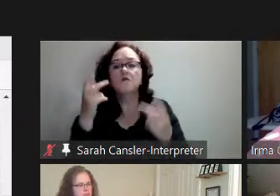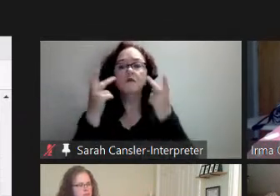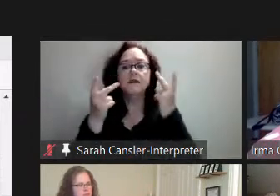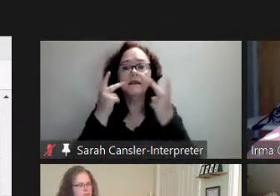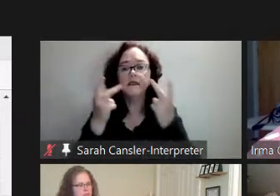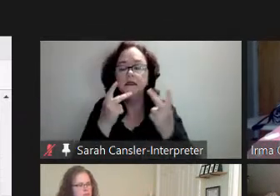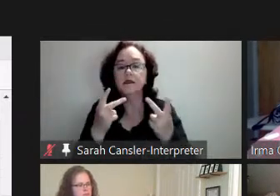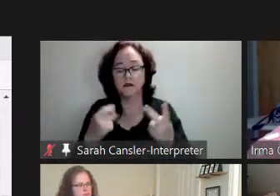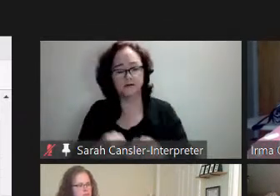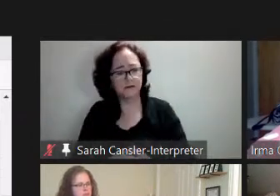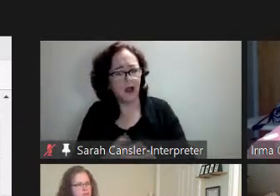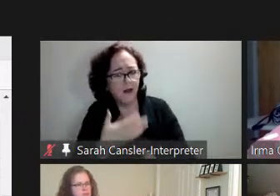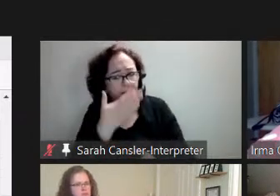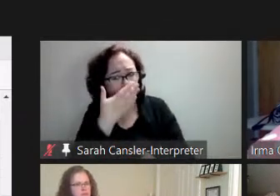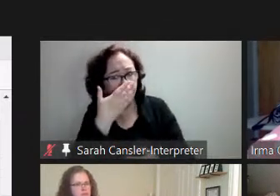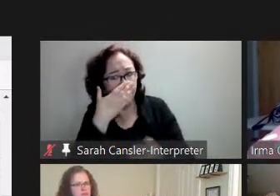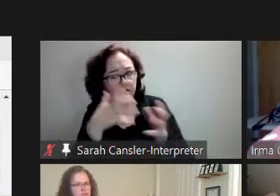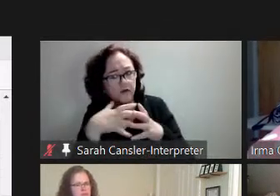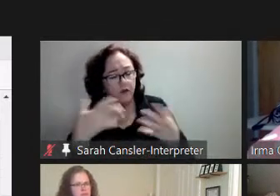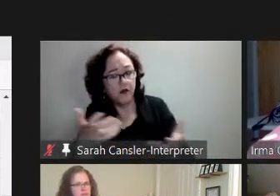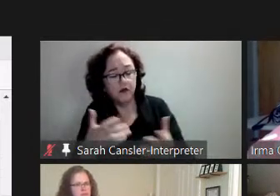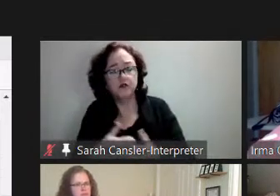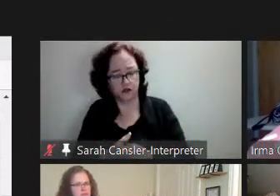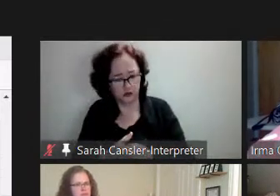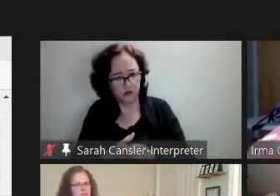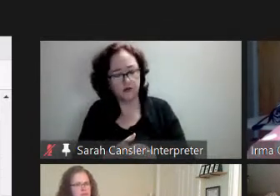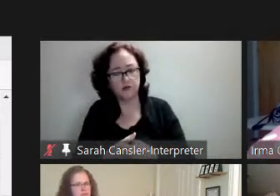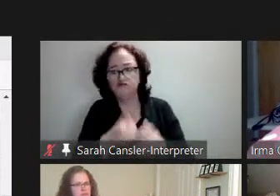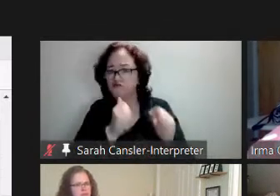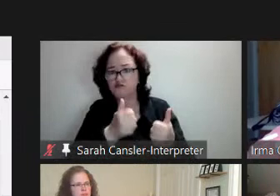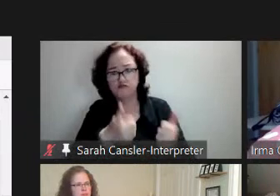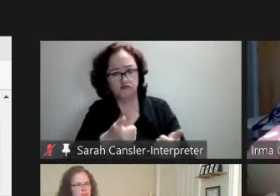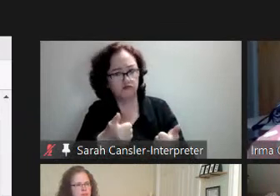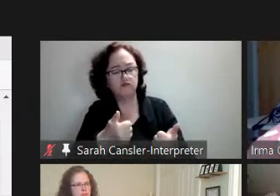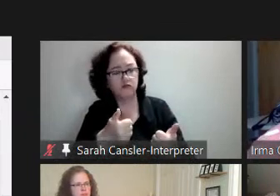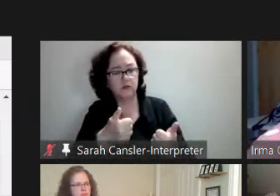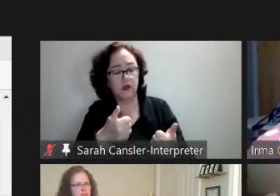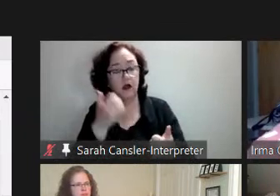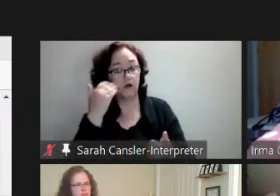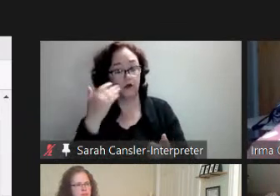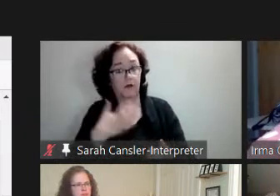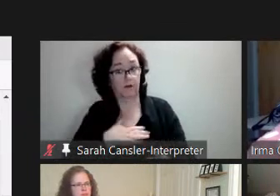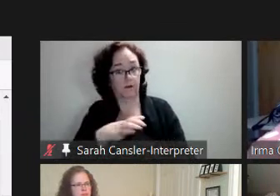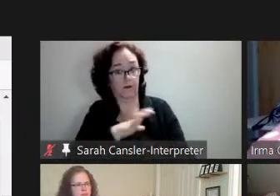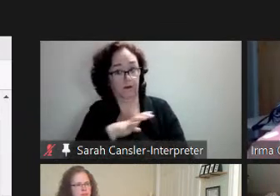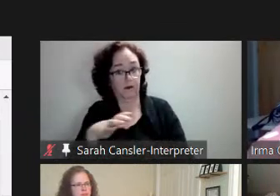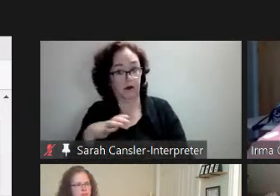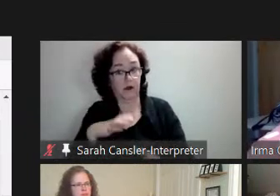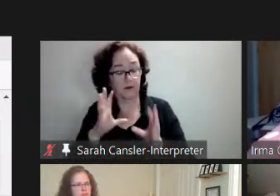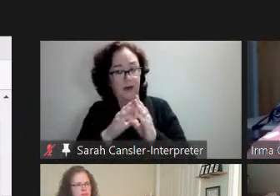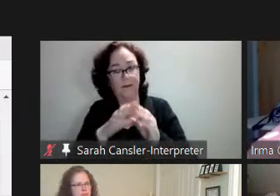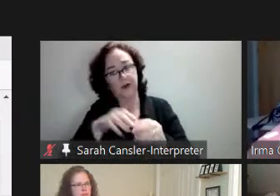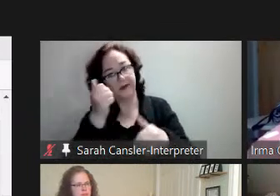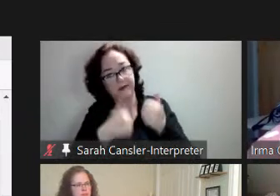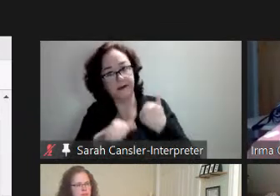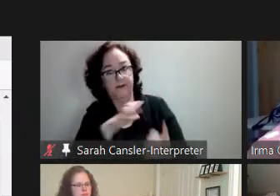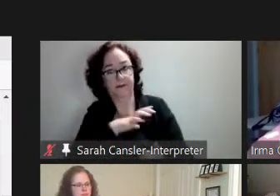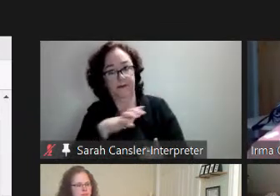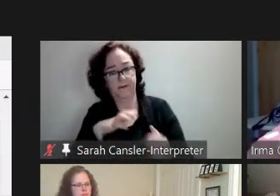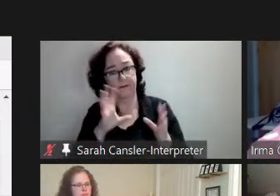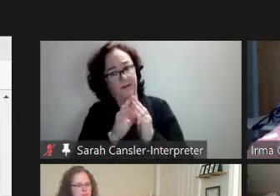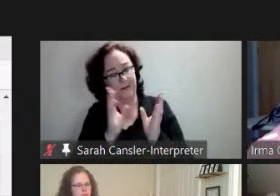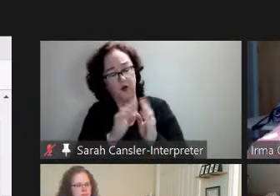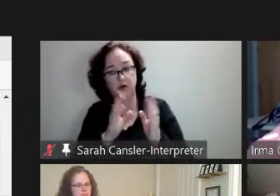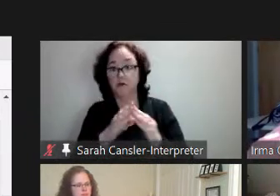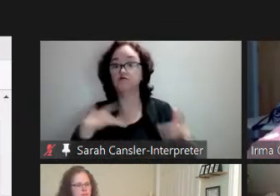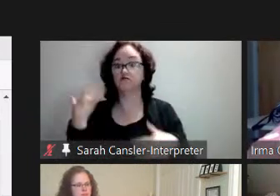Thank you so much. That would be great. I know that my committee members, subcommittee members would be incredibly